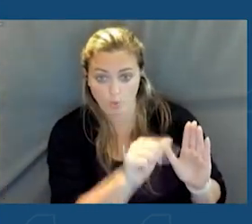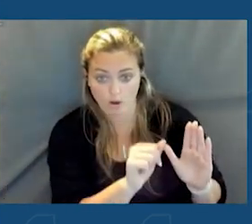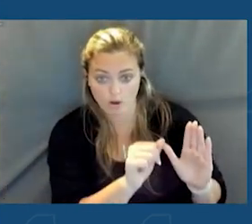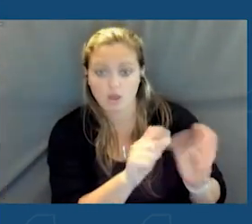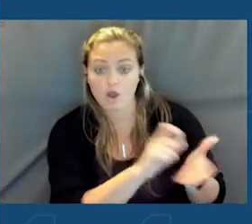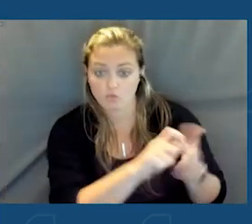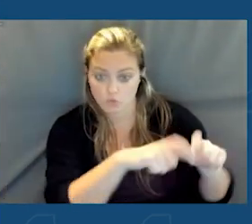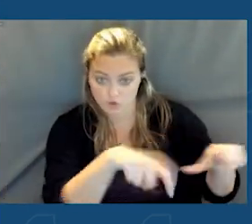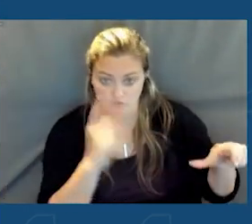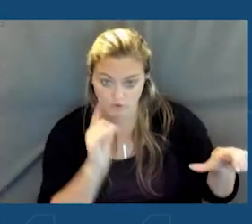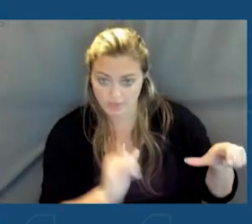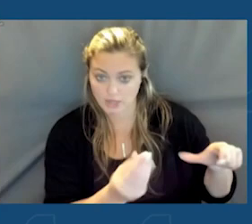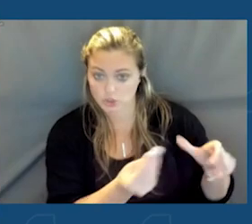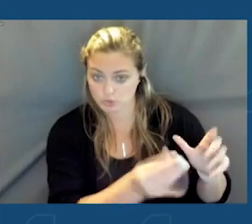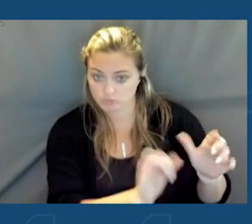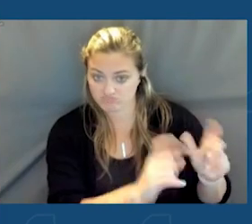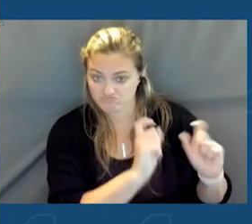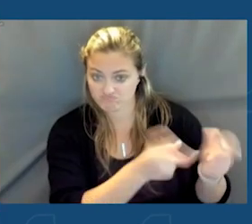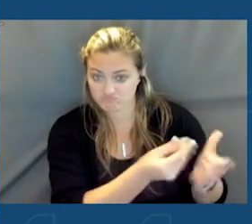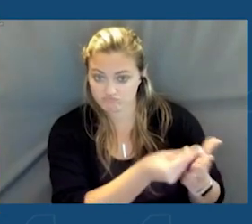LaGuardia.